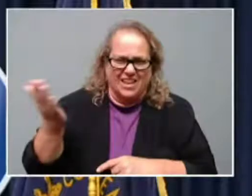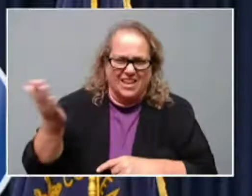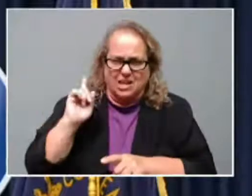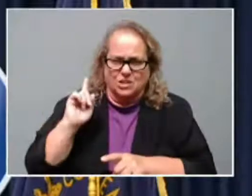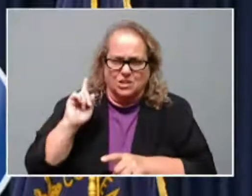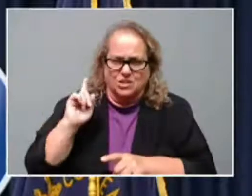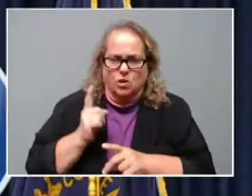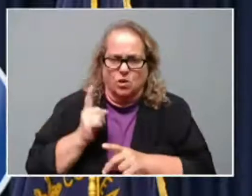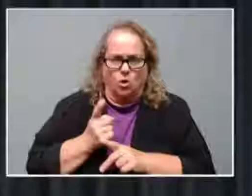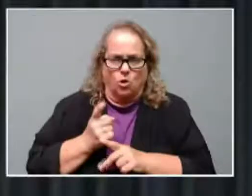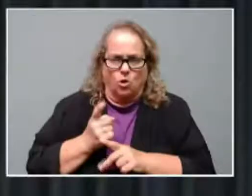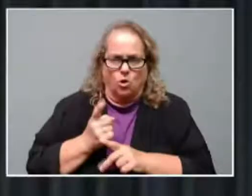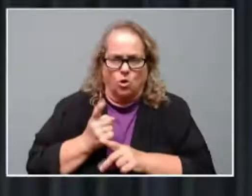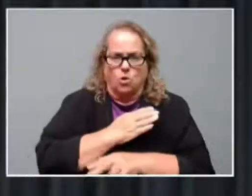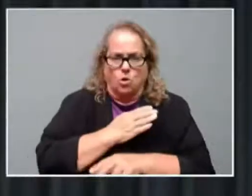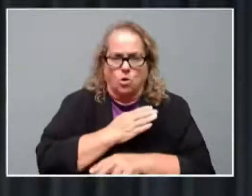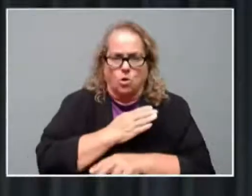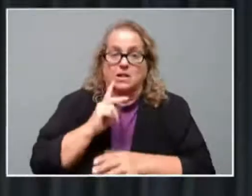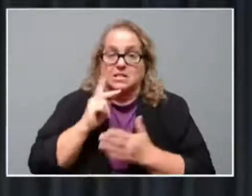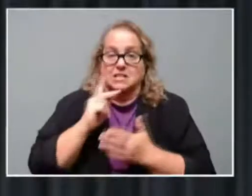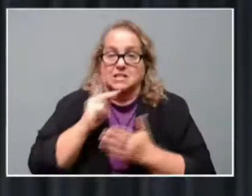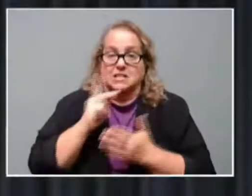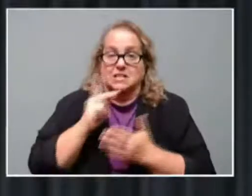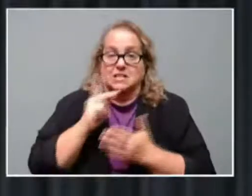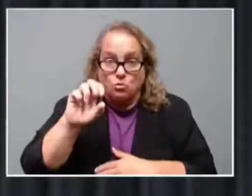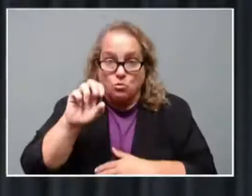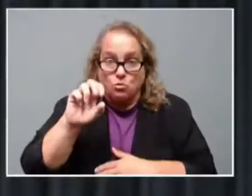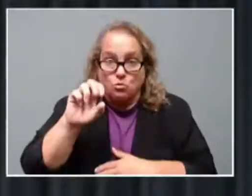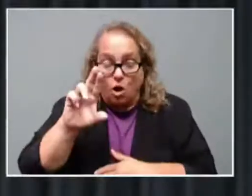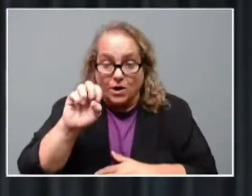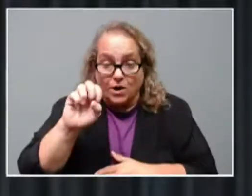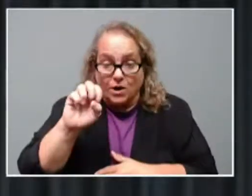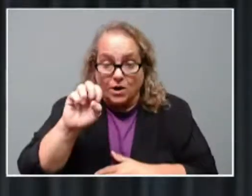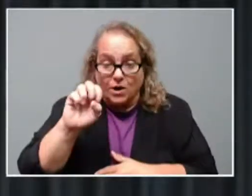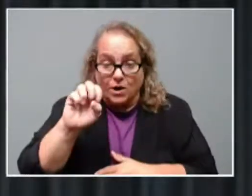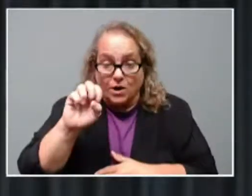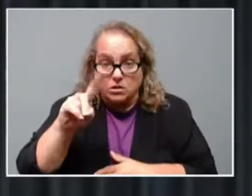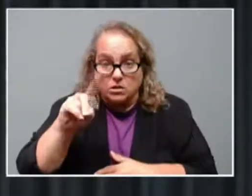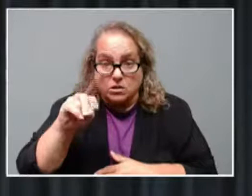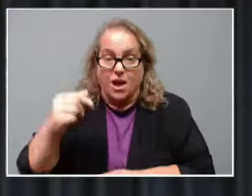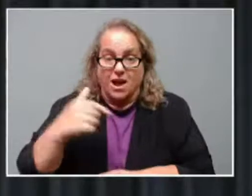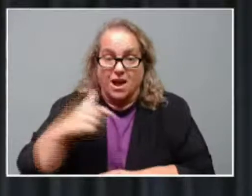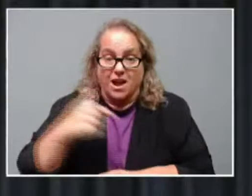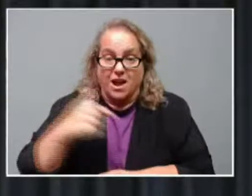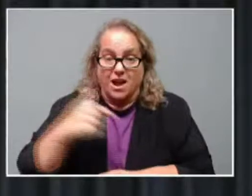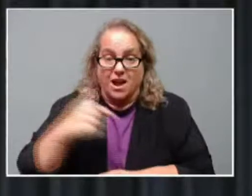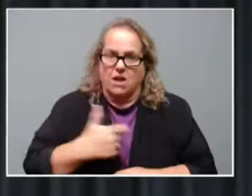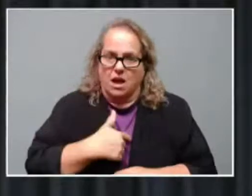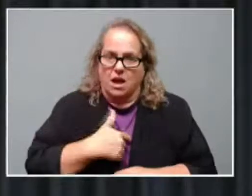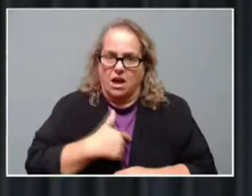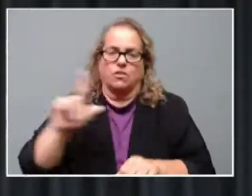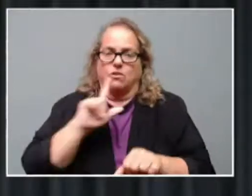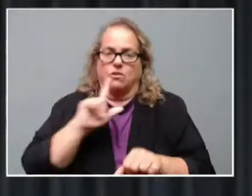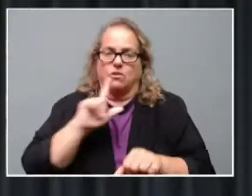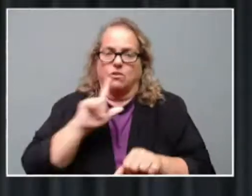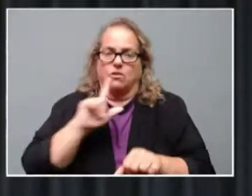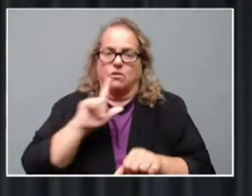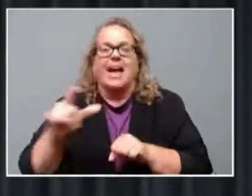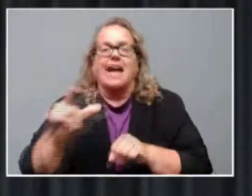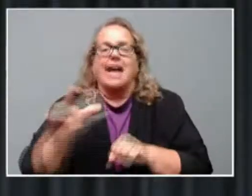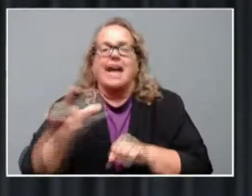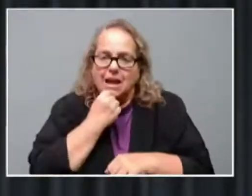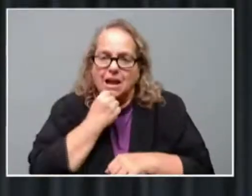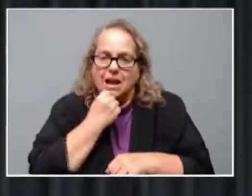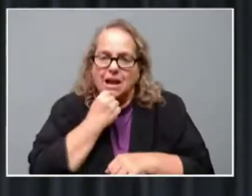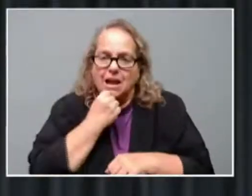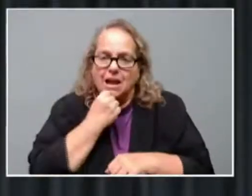while, Secretary Raimondo and others giving me the personal assurance that they cared about Kentucky, that this